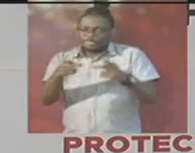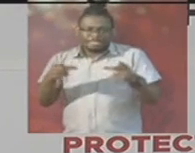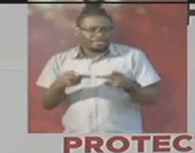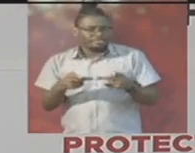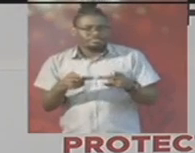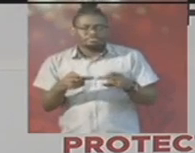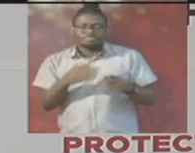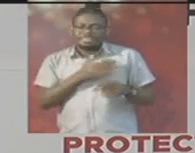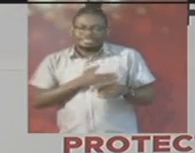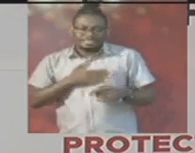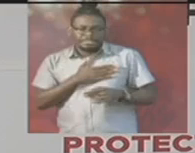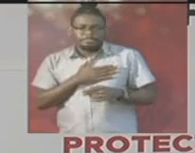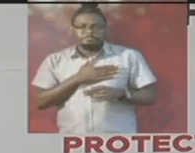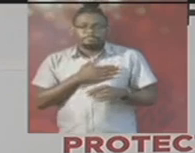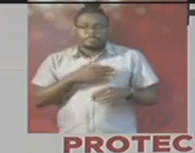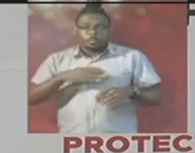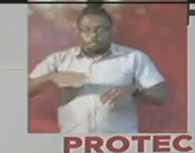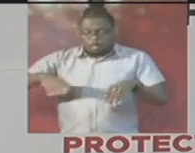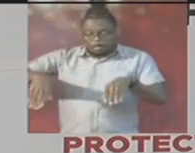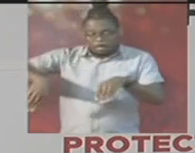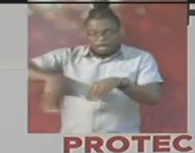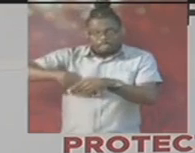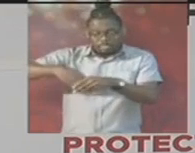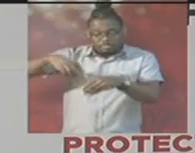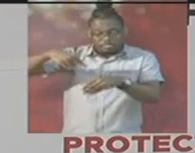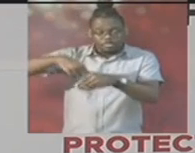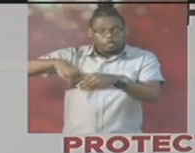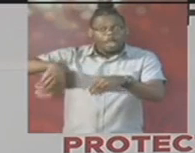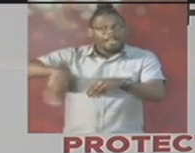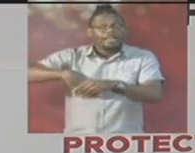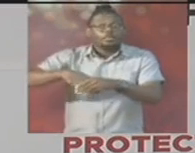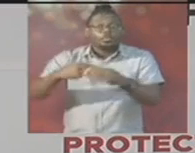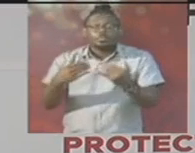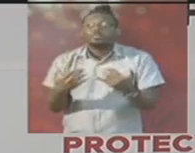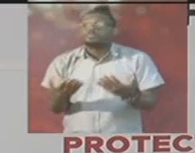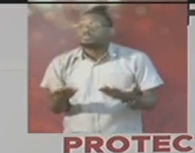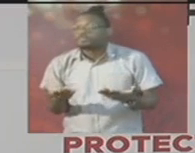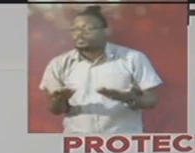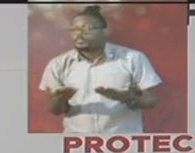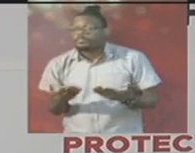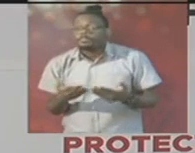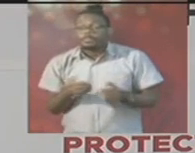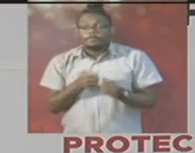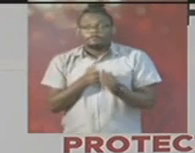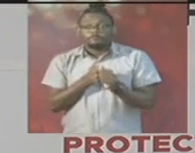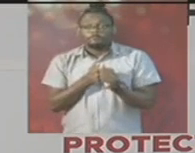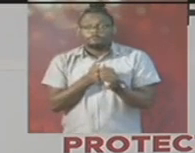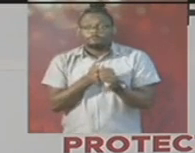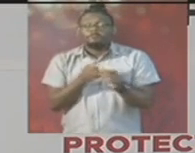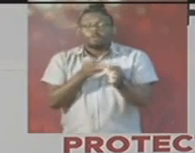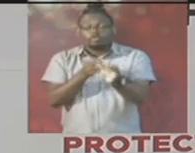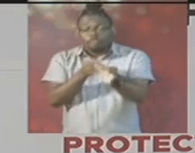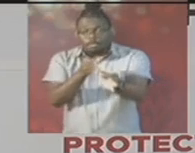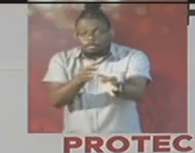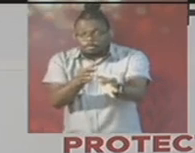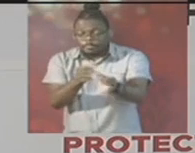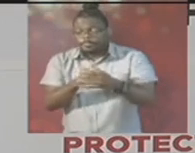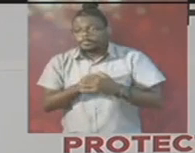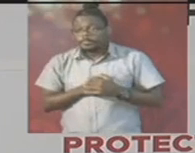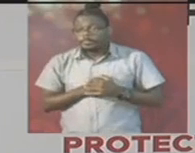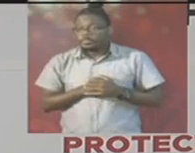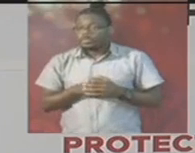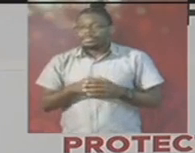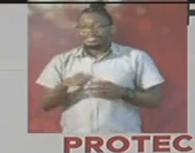Weddings and funerals will now be limited to 10 persons. So weddings and funerals will now be limited to 10